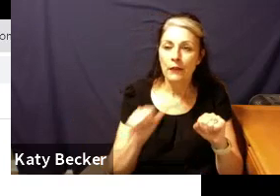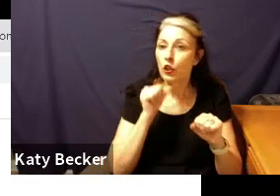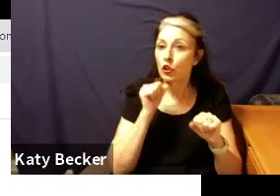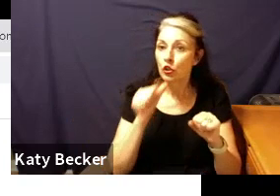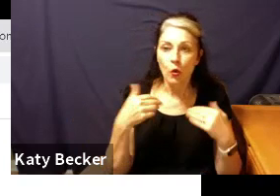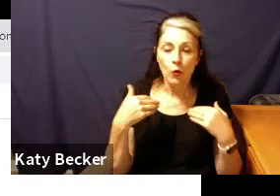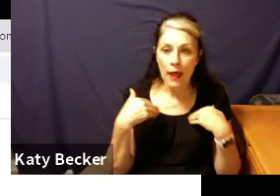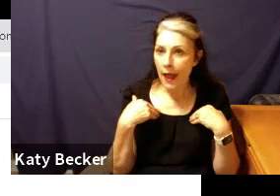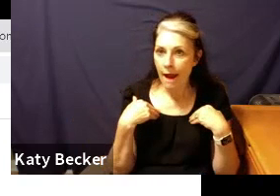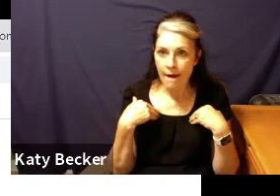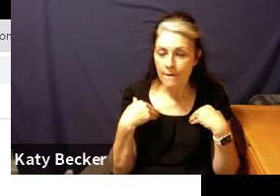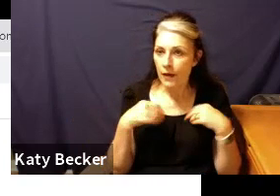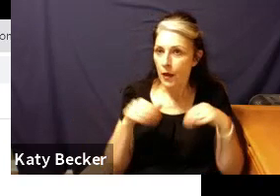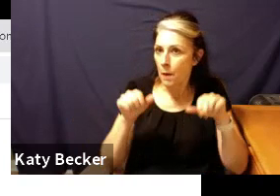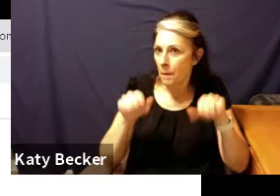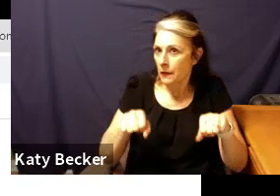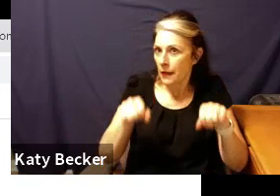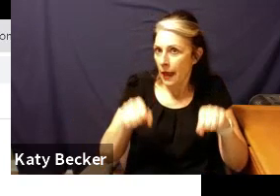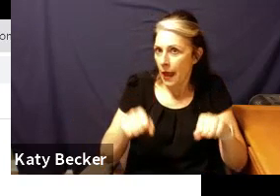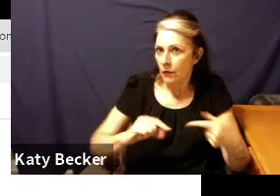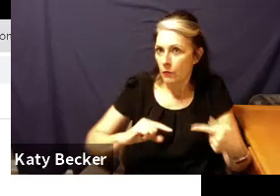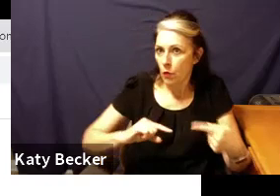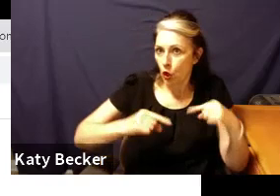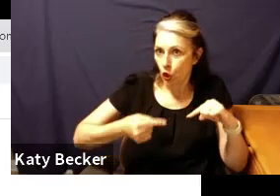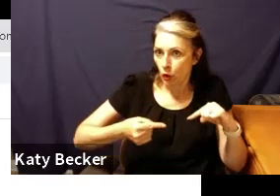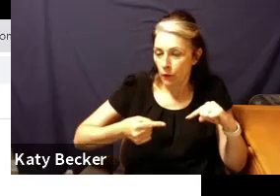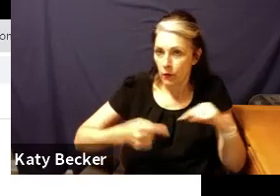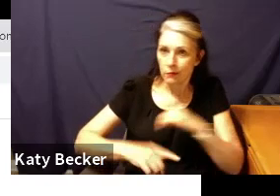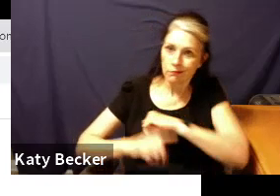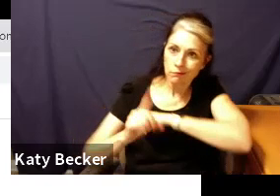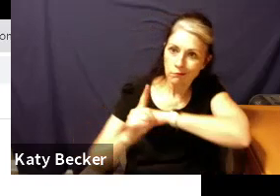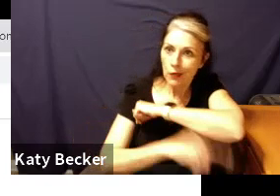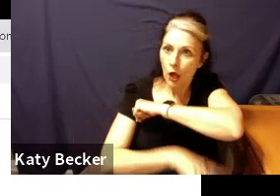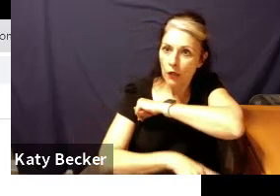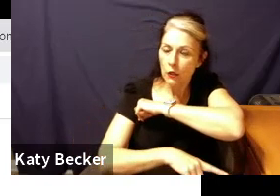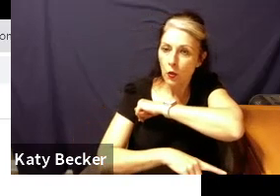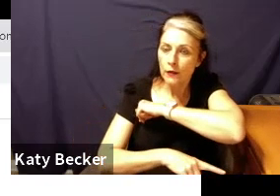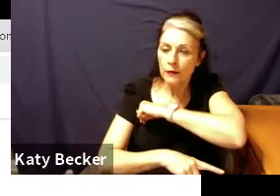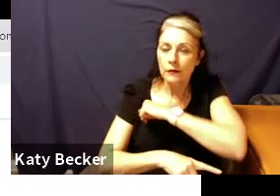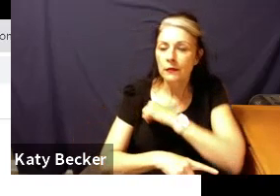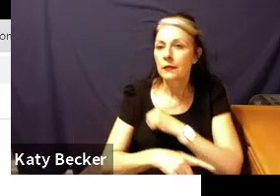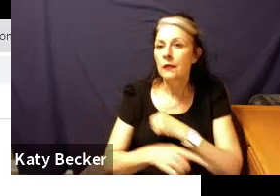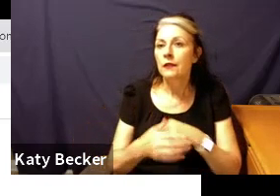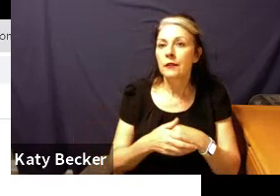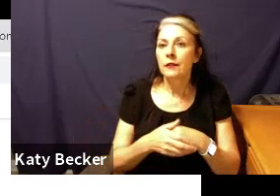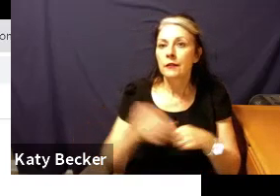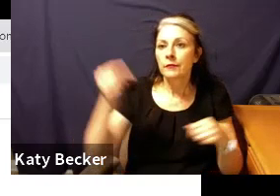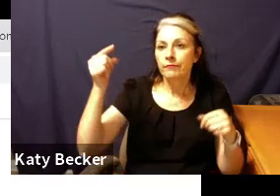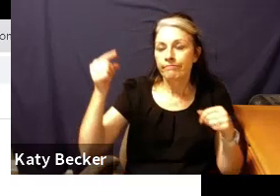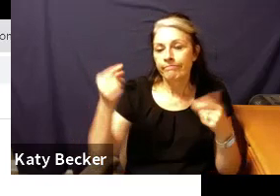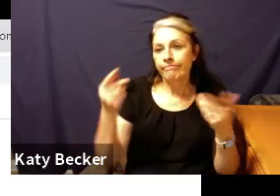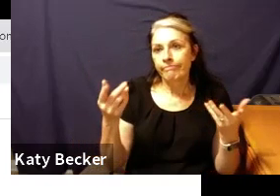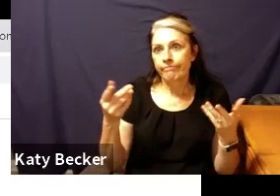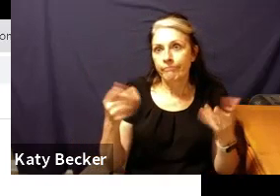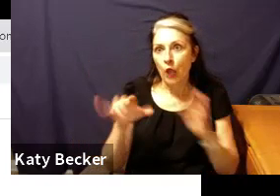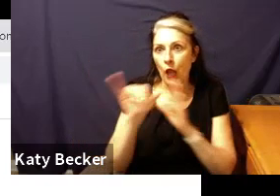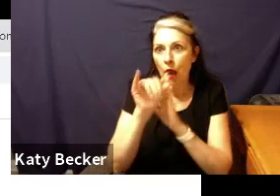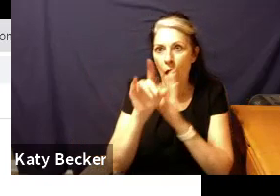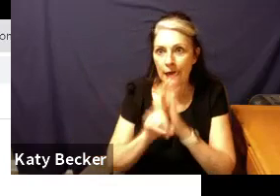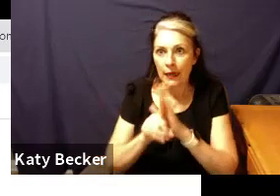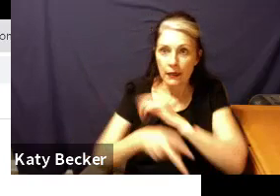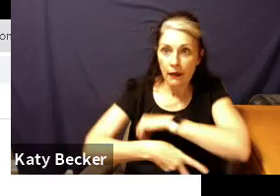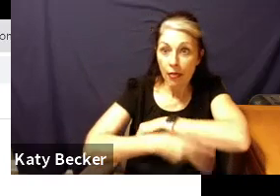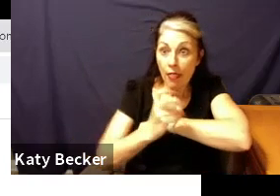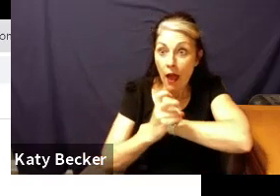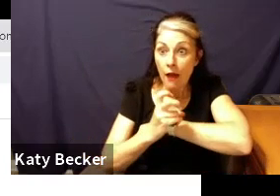having any sort of potentially harmful consequences, like identity theft or, when they get older,